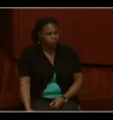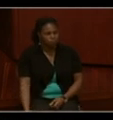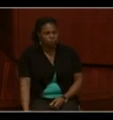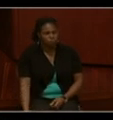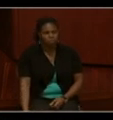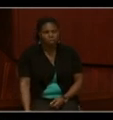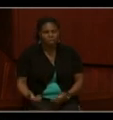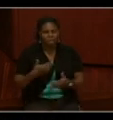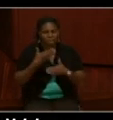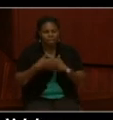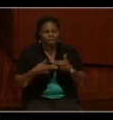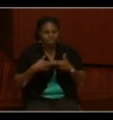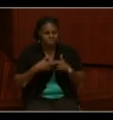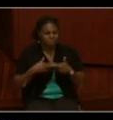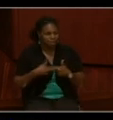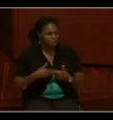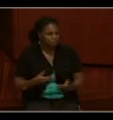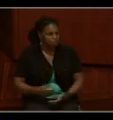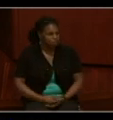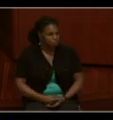Next slide, please.